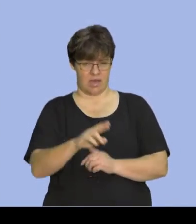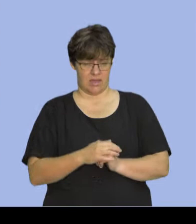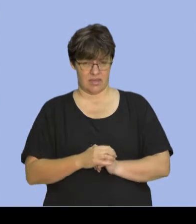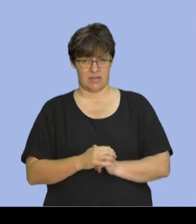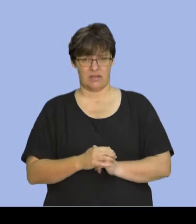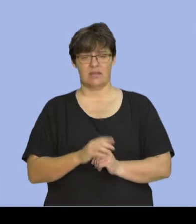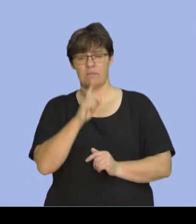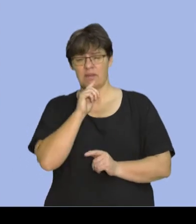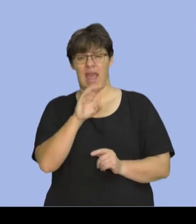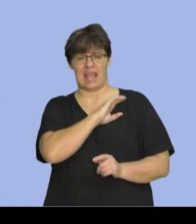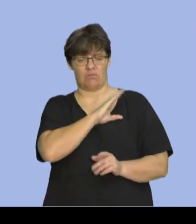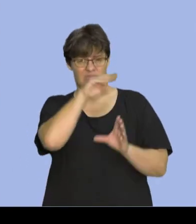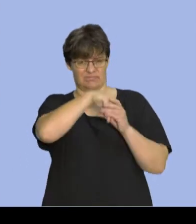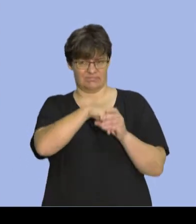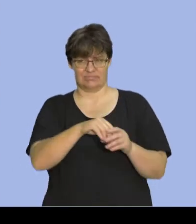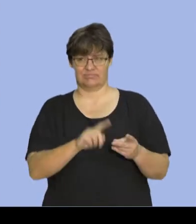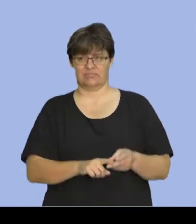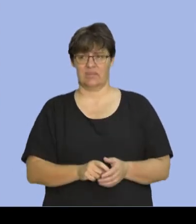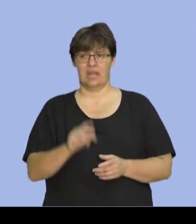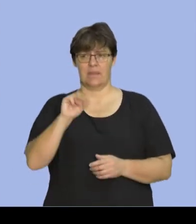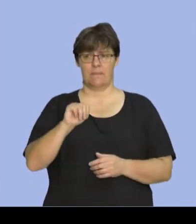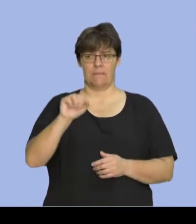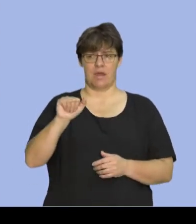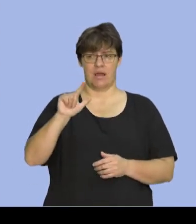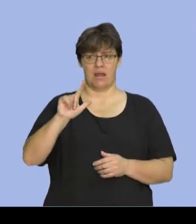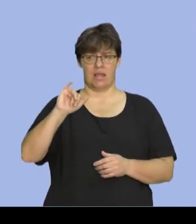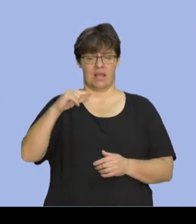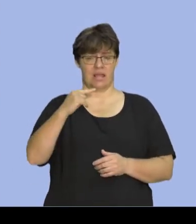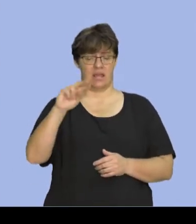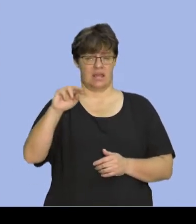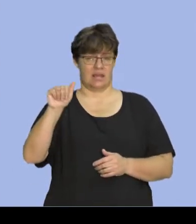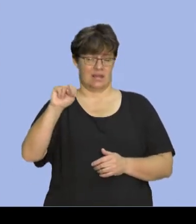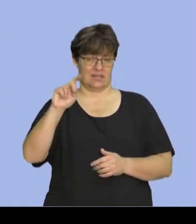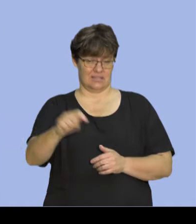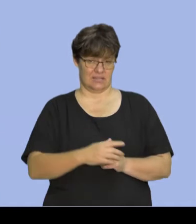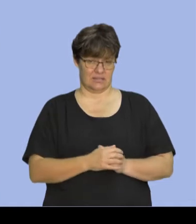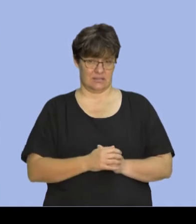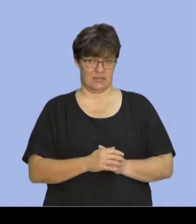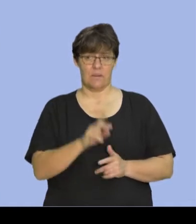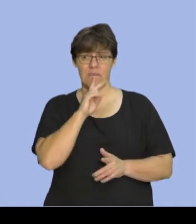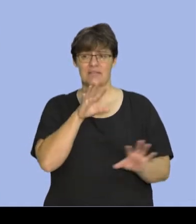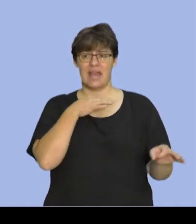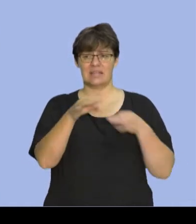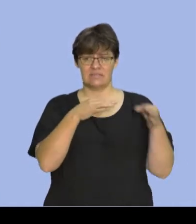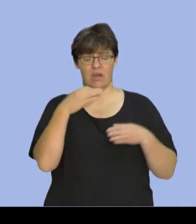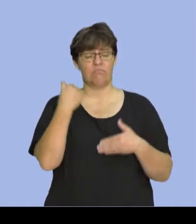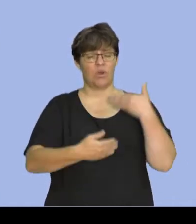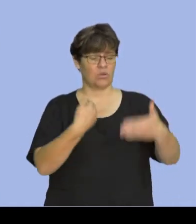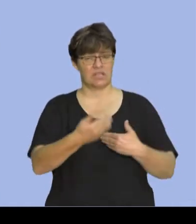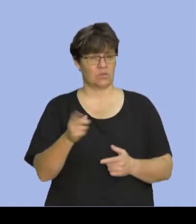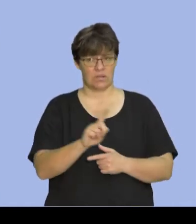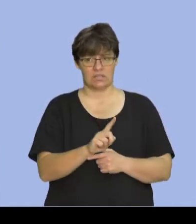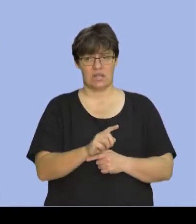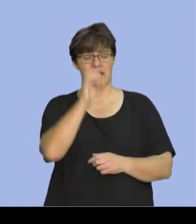specific characteristics, and malignant. We're going to need to describe the process of